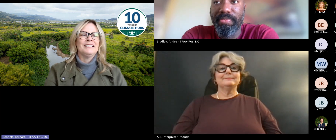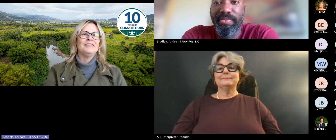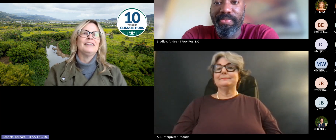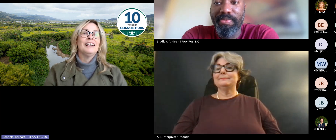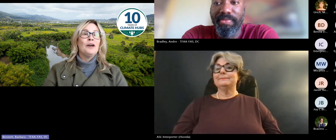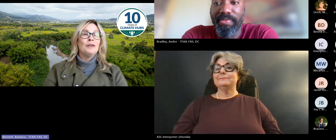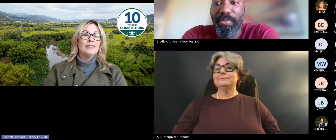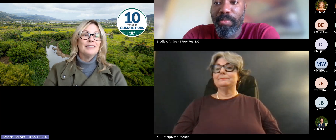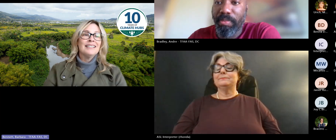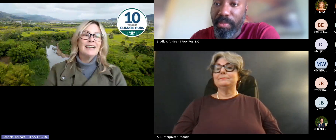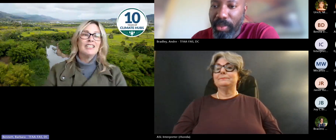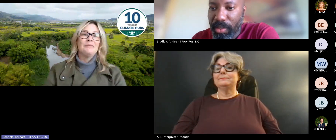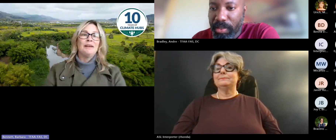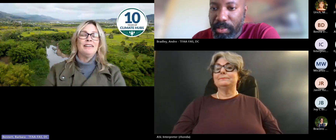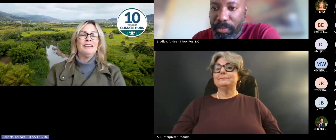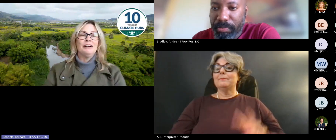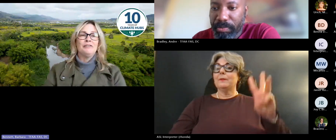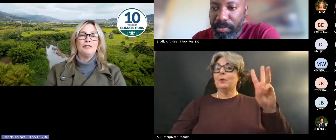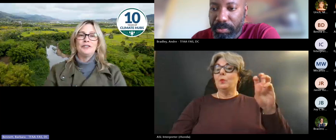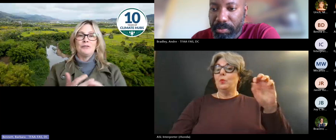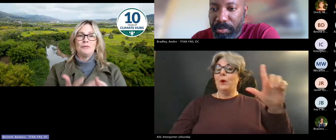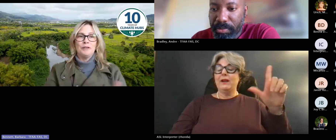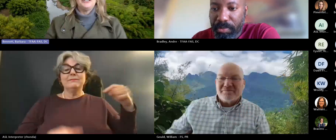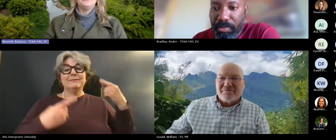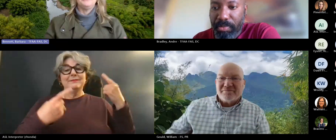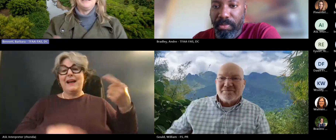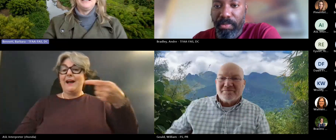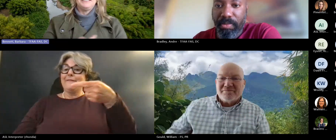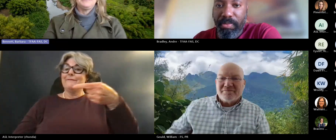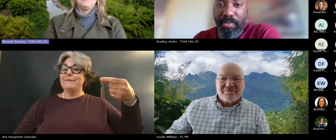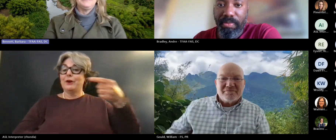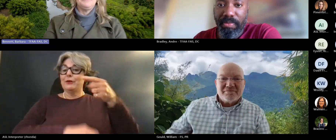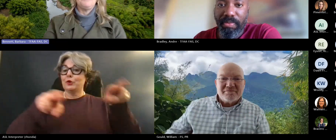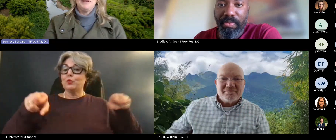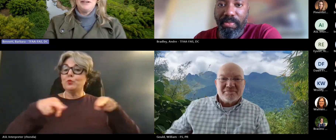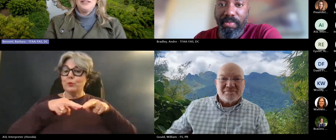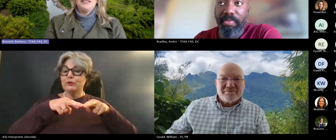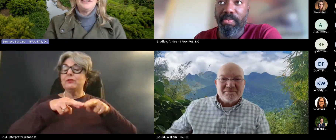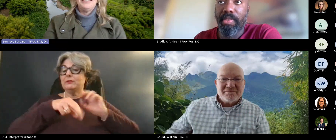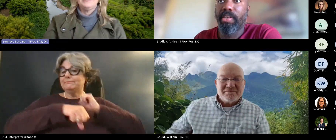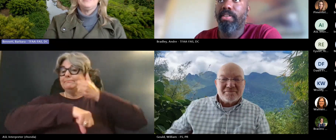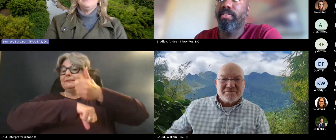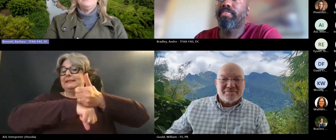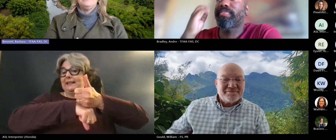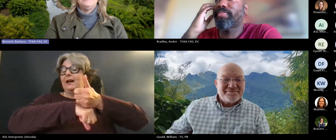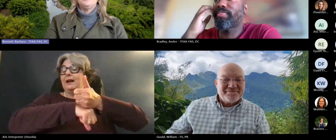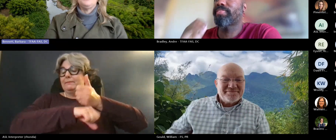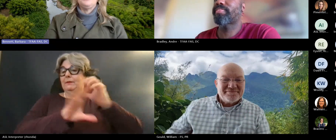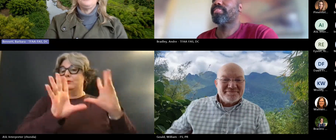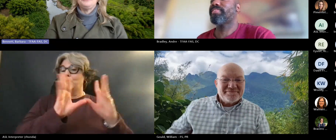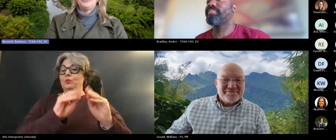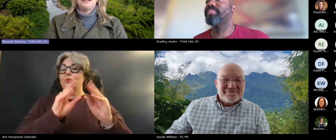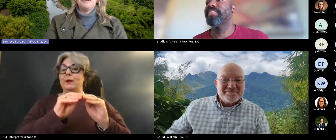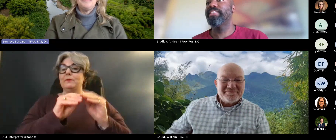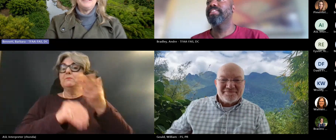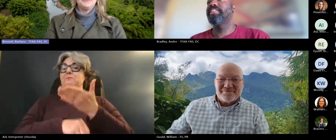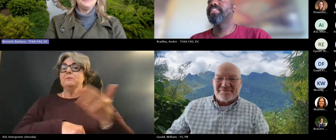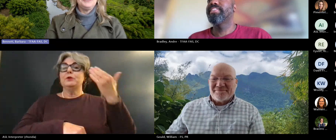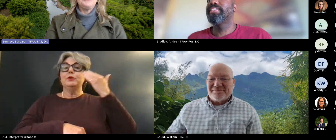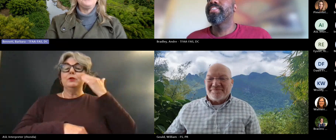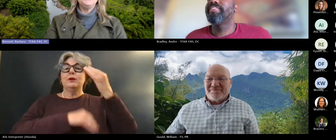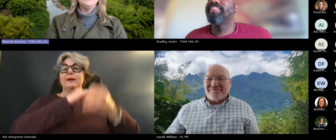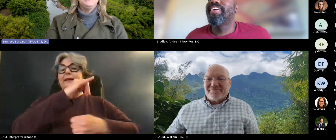All right. Well, this has actually been our first regionally based webinar series. As you know, the International